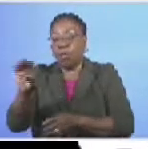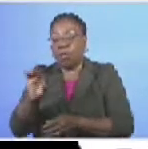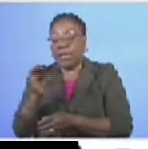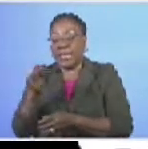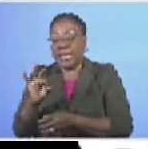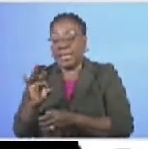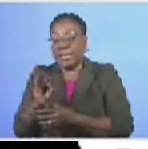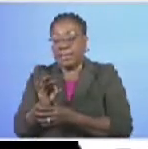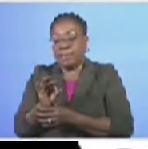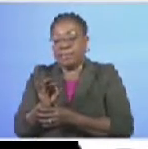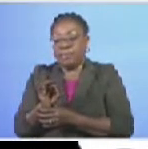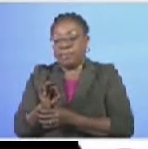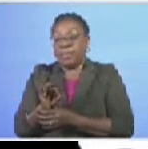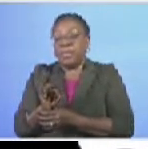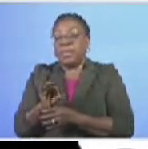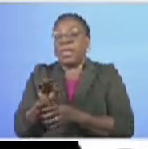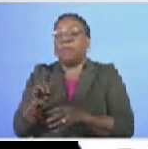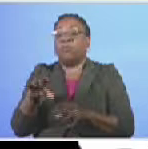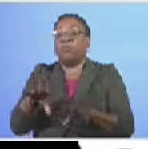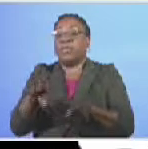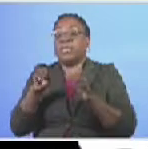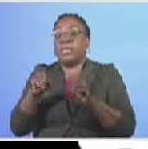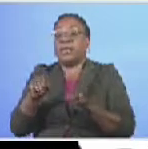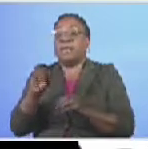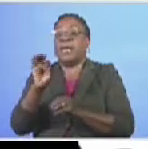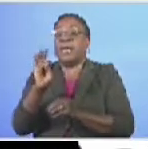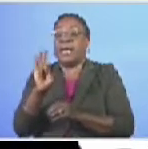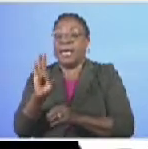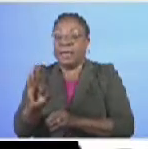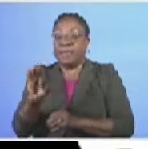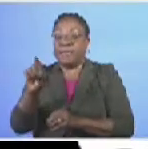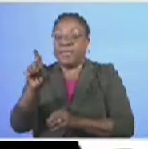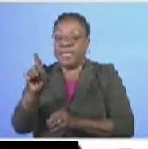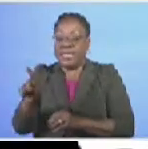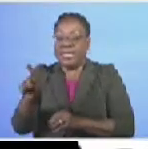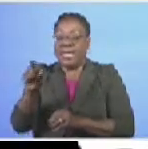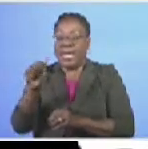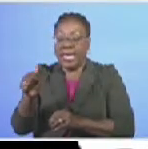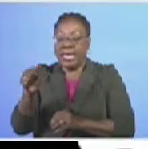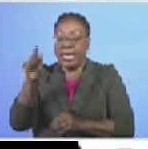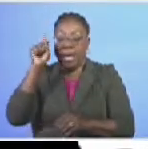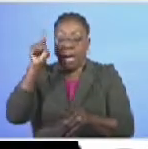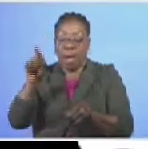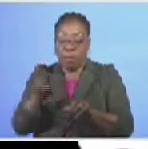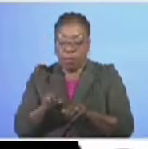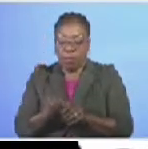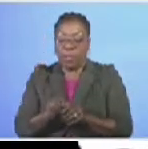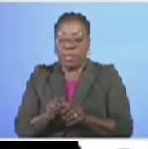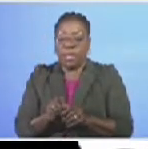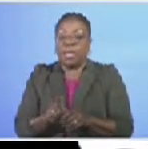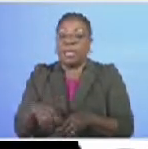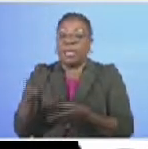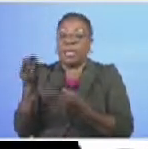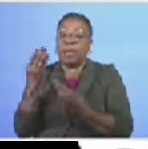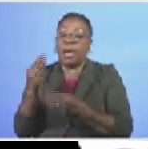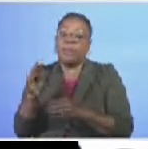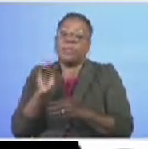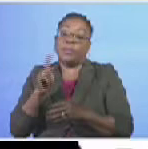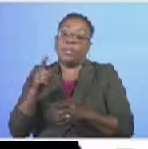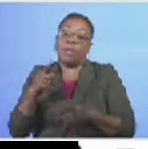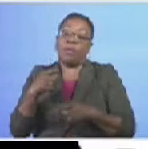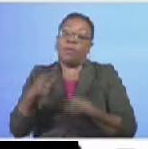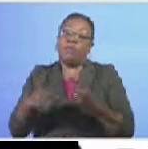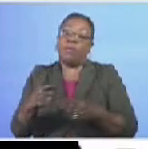FDA approval. With no official vaccine yet created, Health Minister Wells announced that the Bahamas will now venture into using remdesivir to